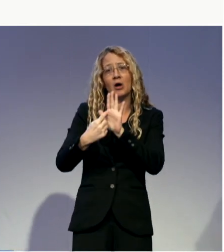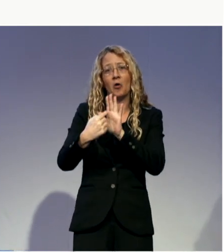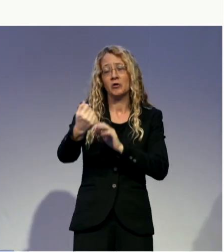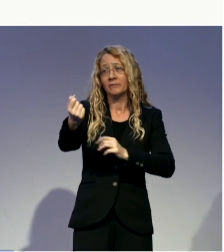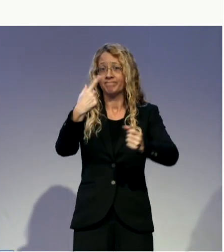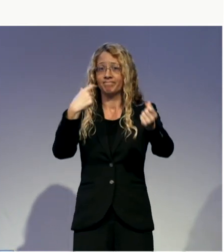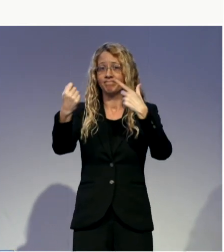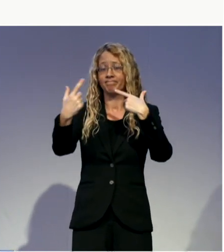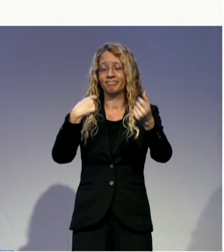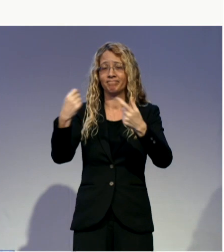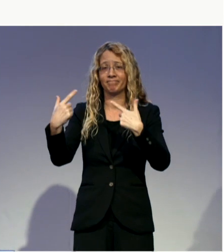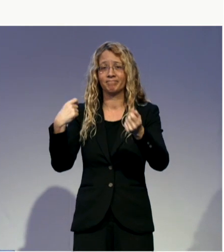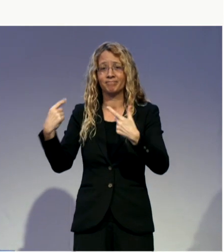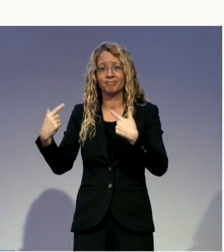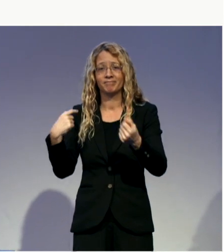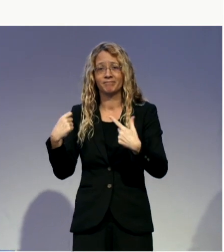the